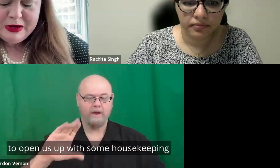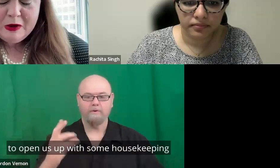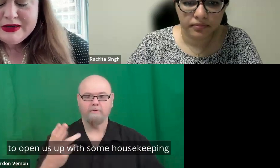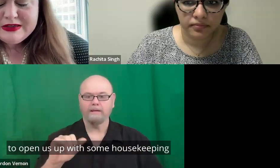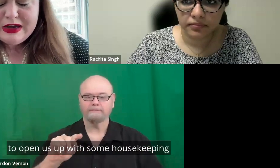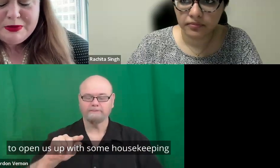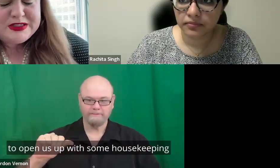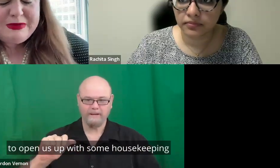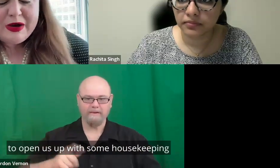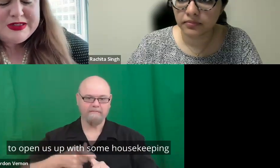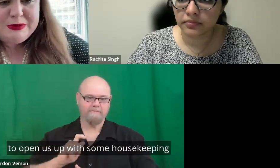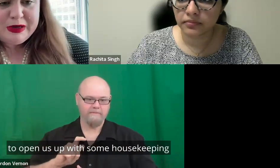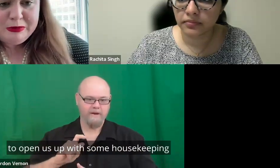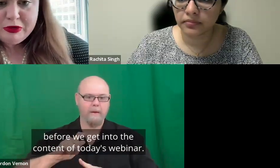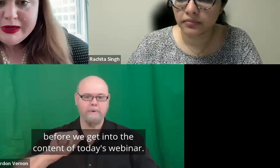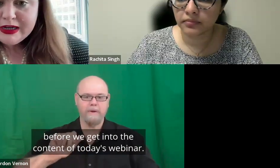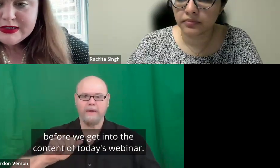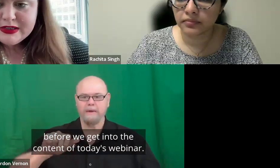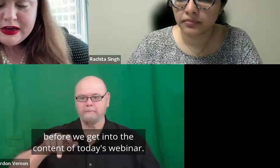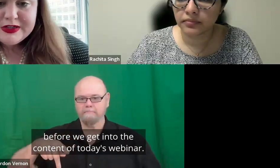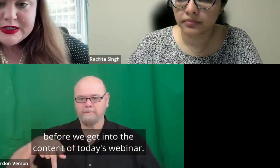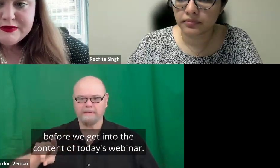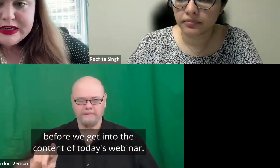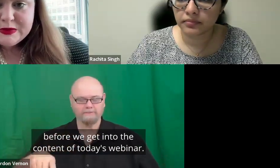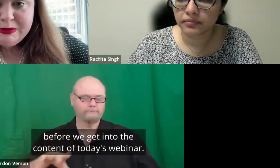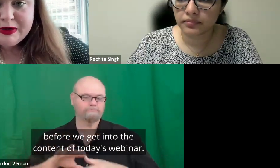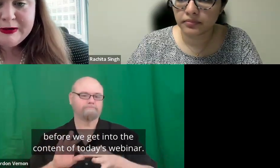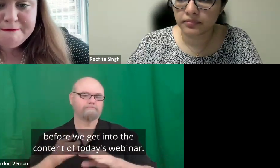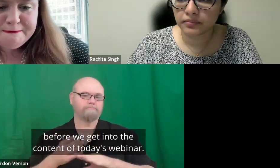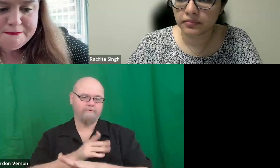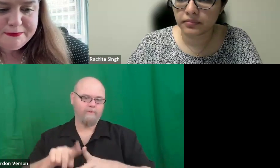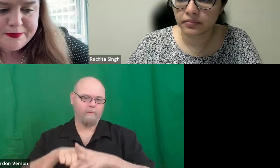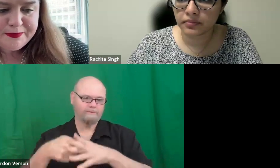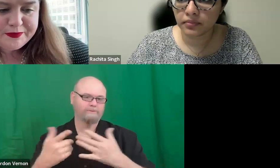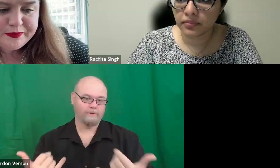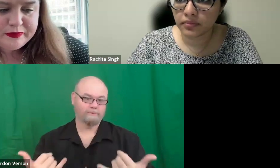to open us up with some housekeeping before we get into the content of today's webinar.